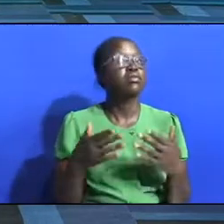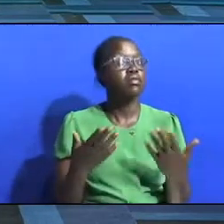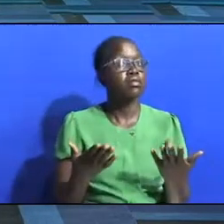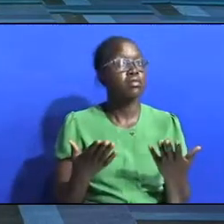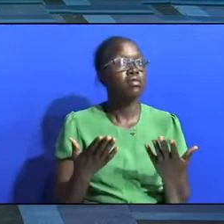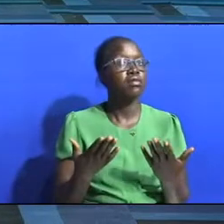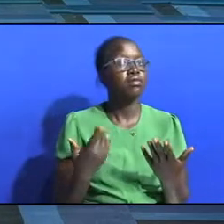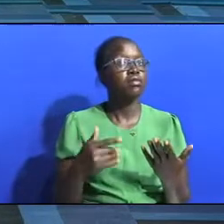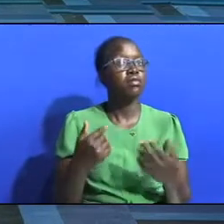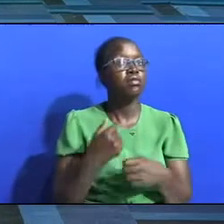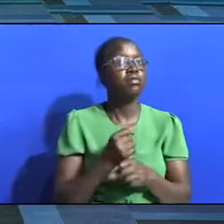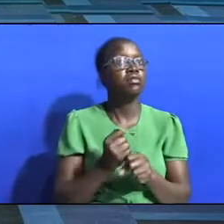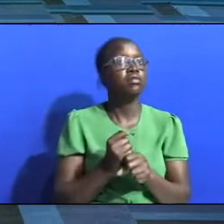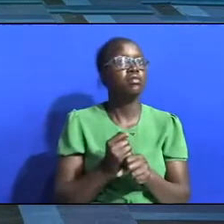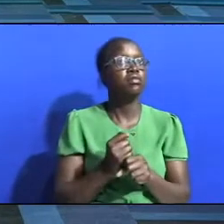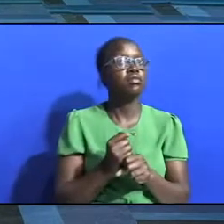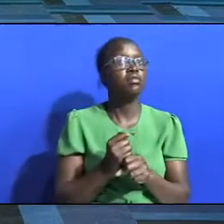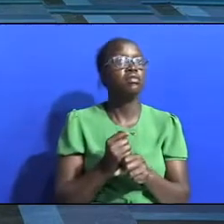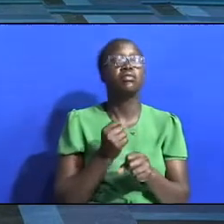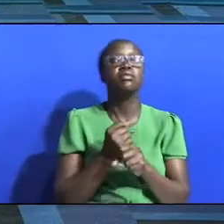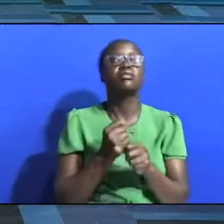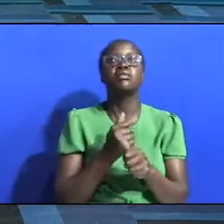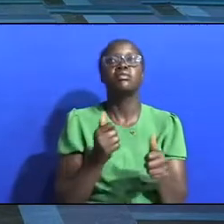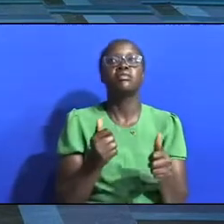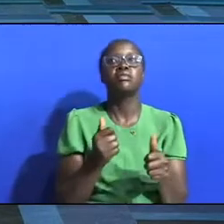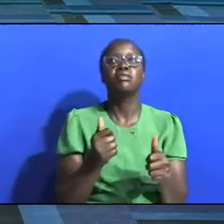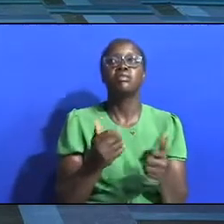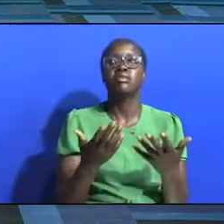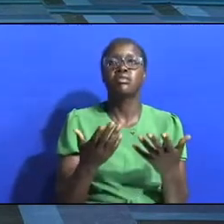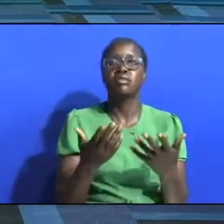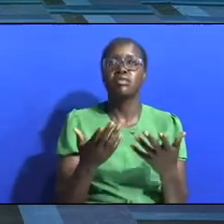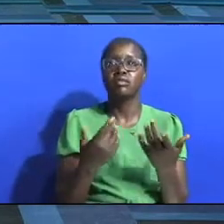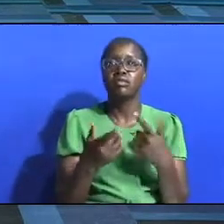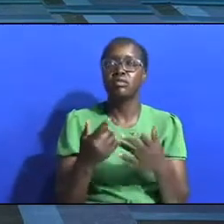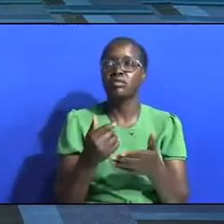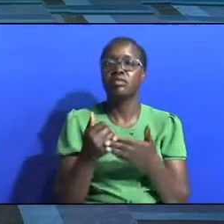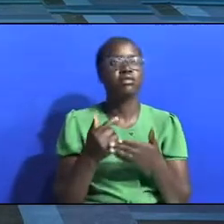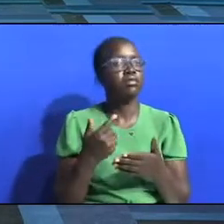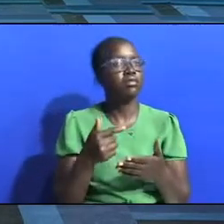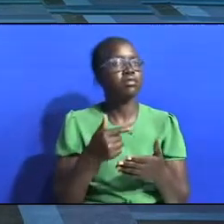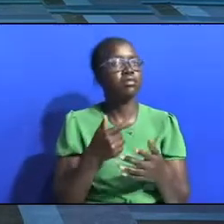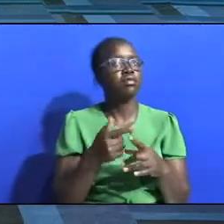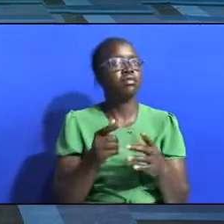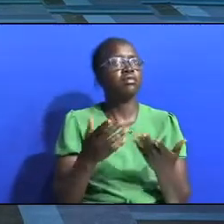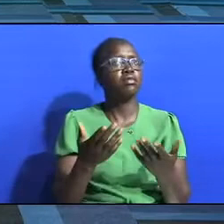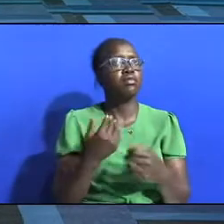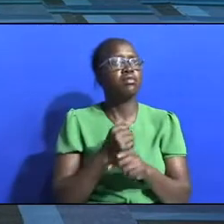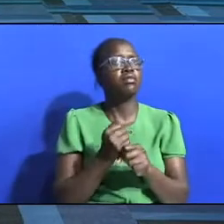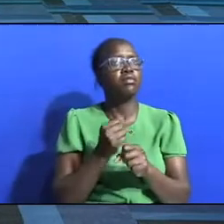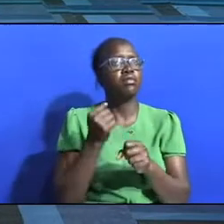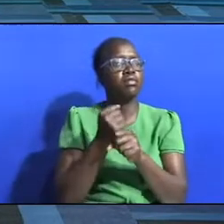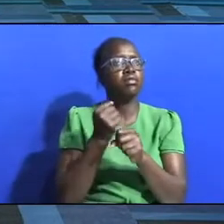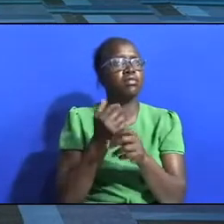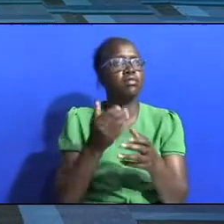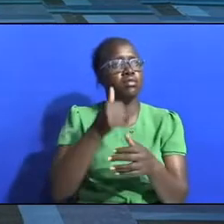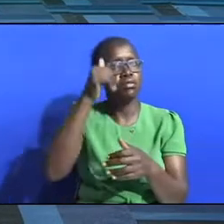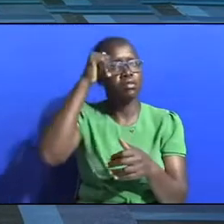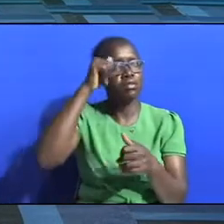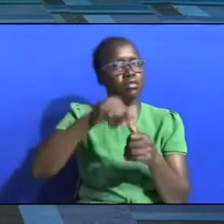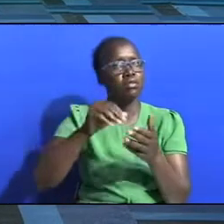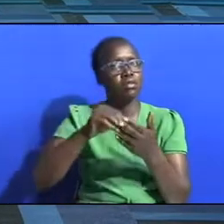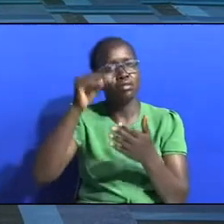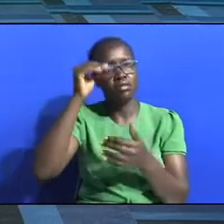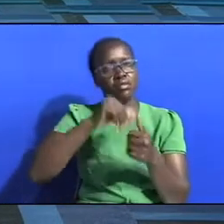do we make our will function? Okay, fine. God has returned it to us. How do we make it work? Remember how we learned